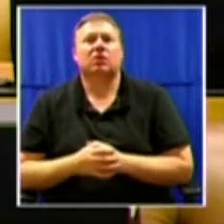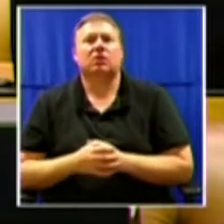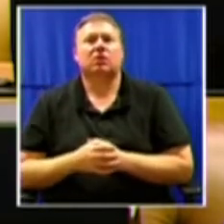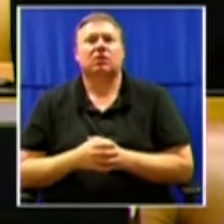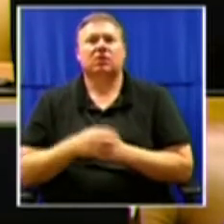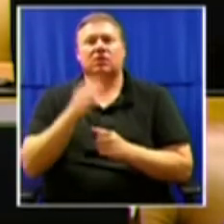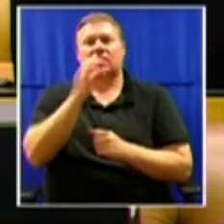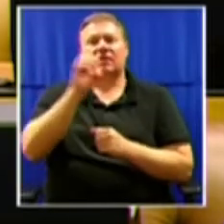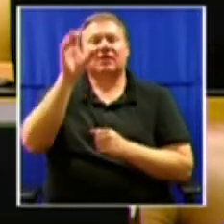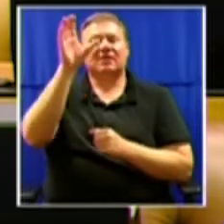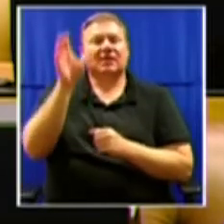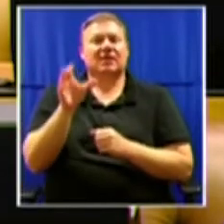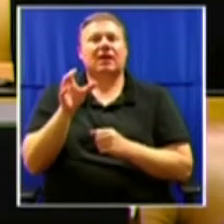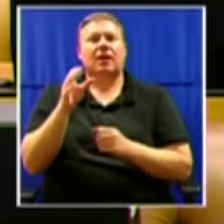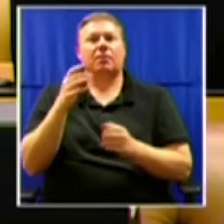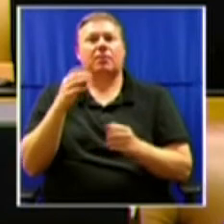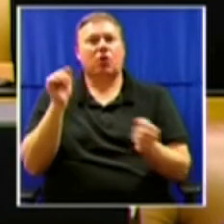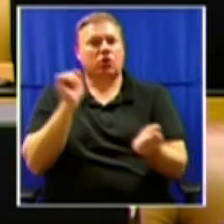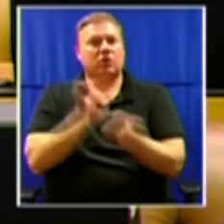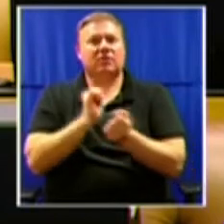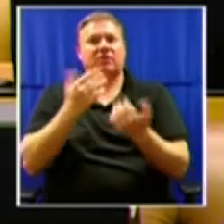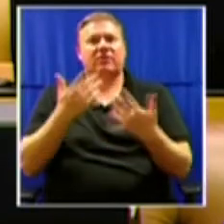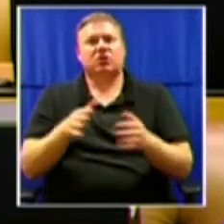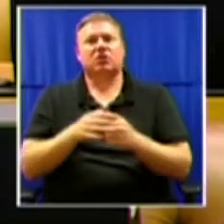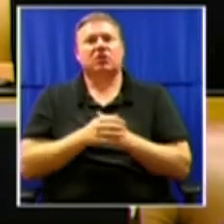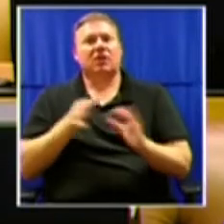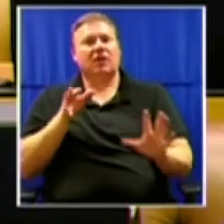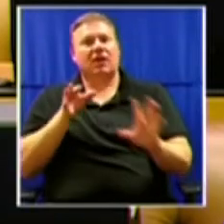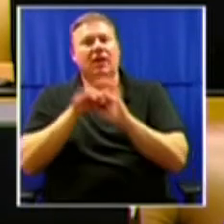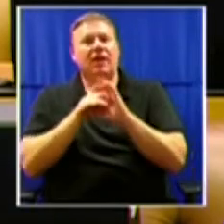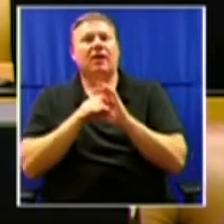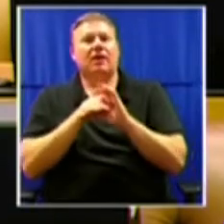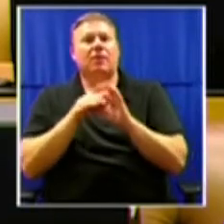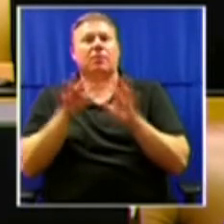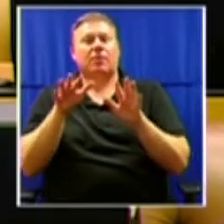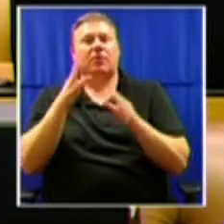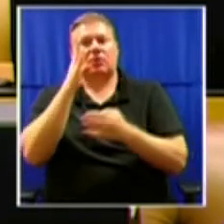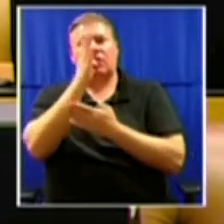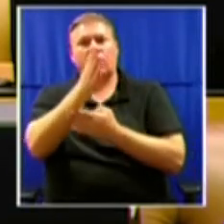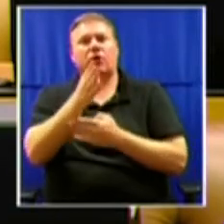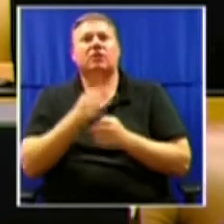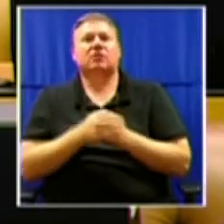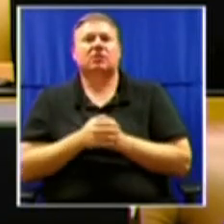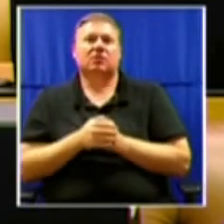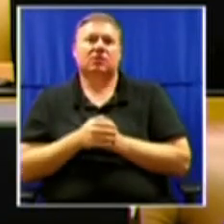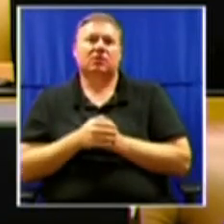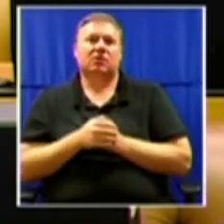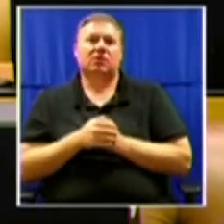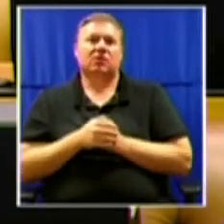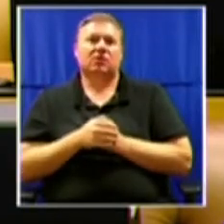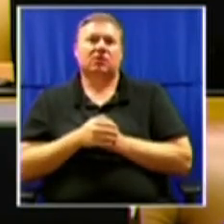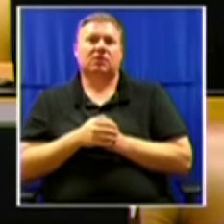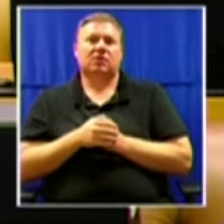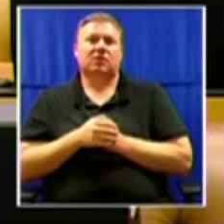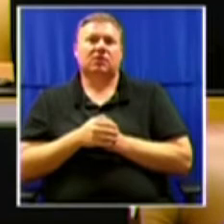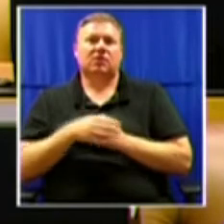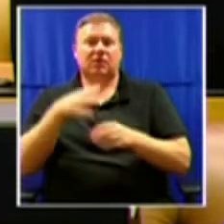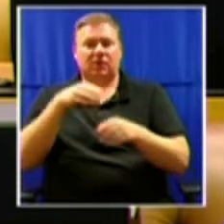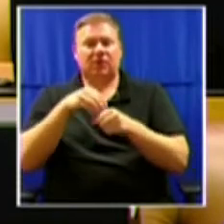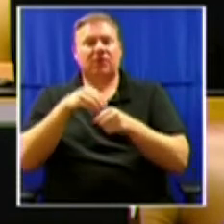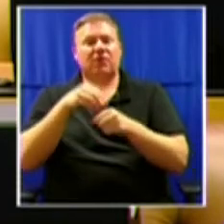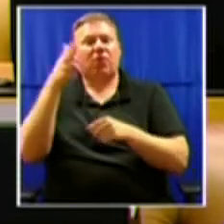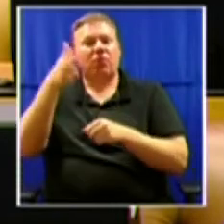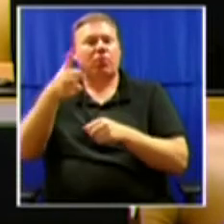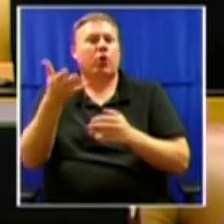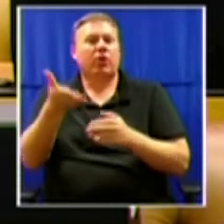at Kofimvaba, and we have linked those people direct and positively that they are involved in the killing. So